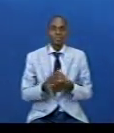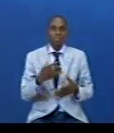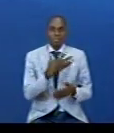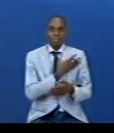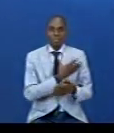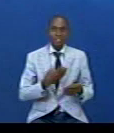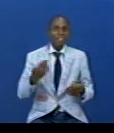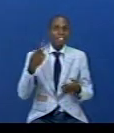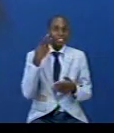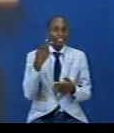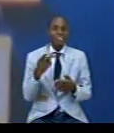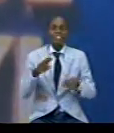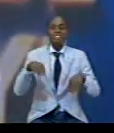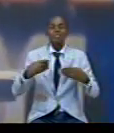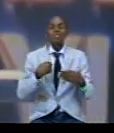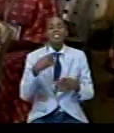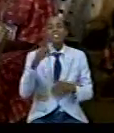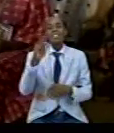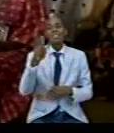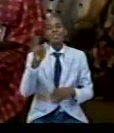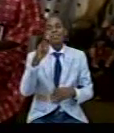state. Amen.